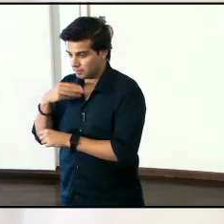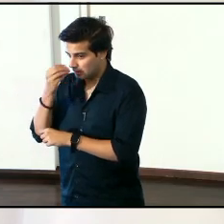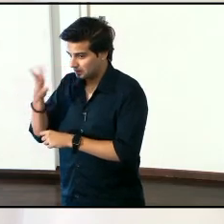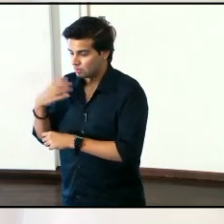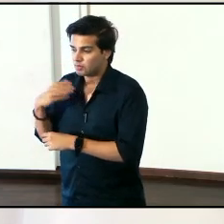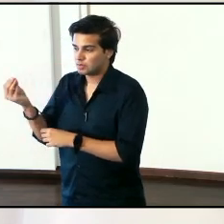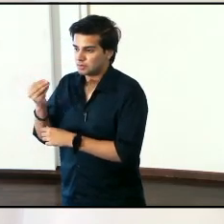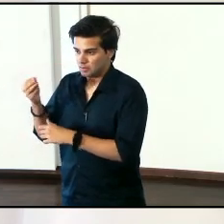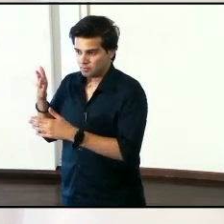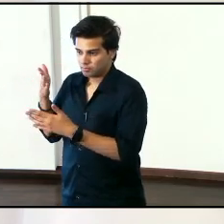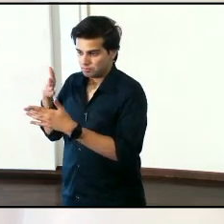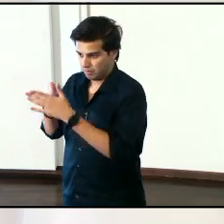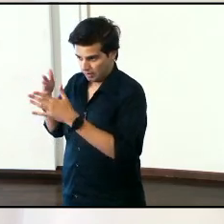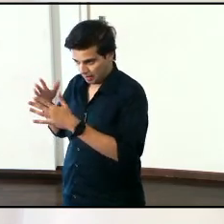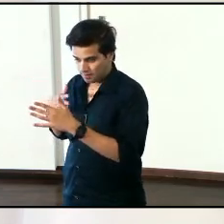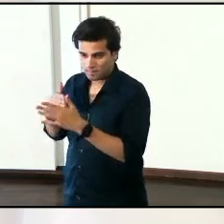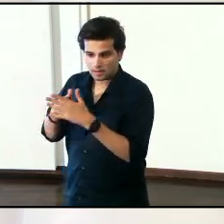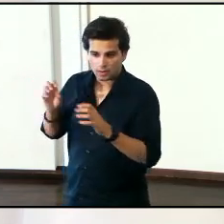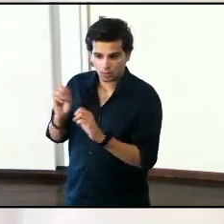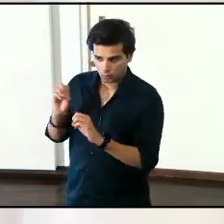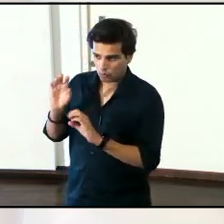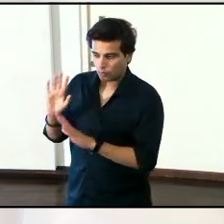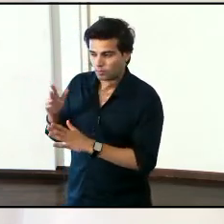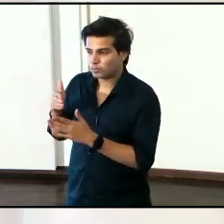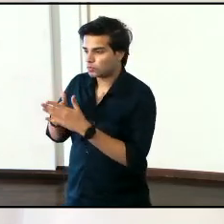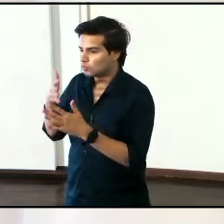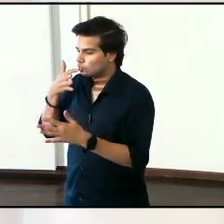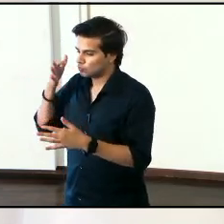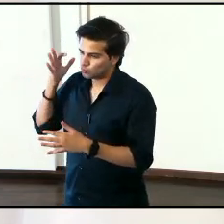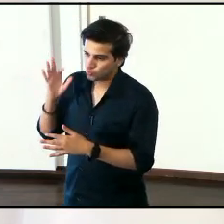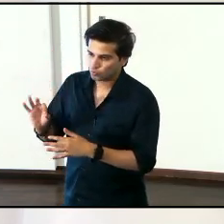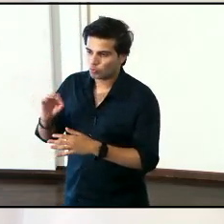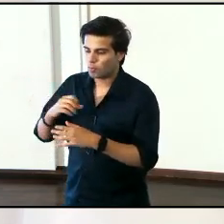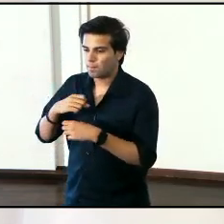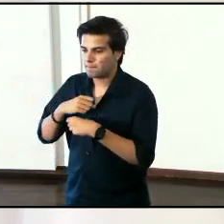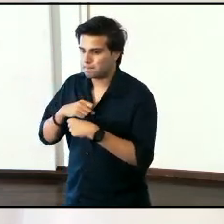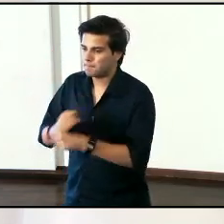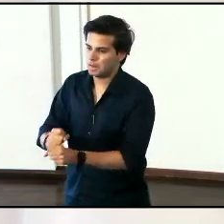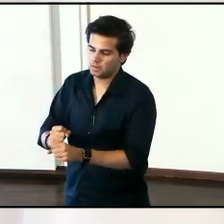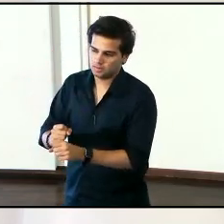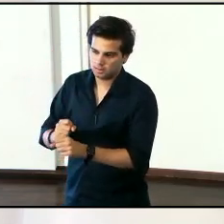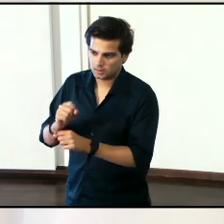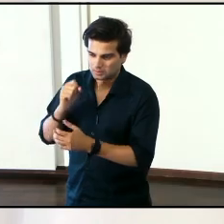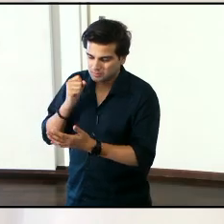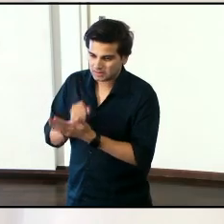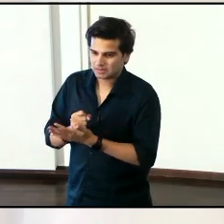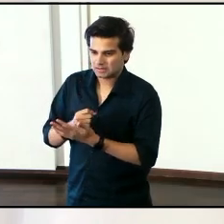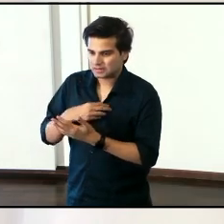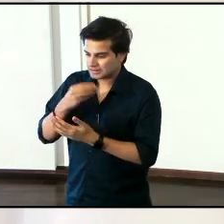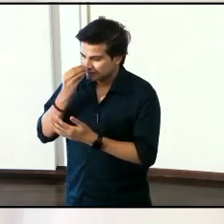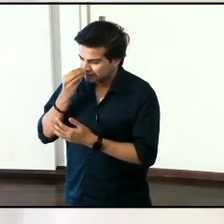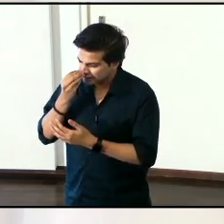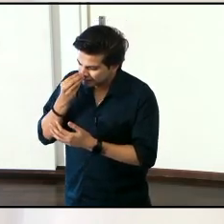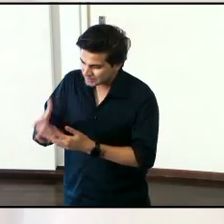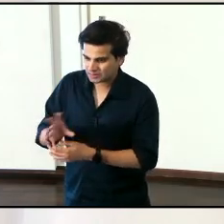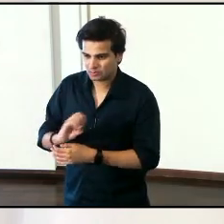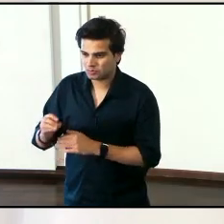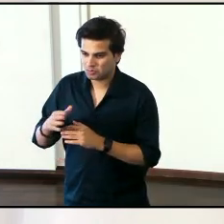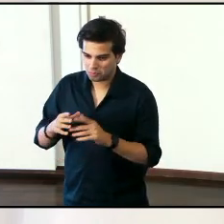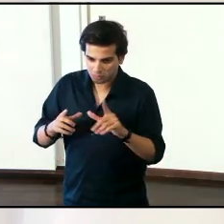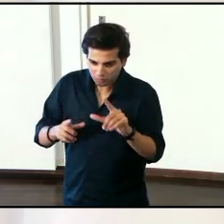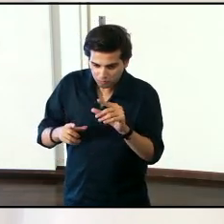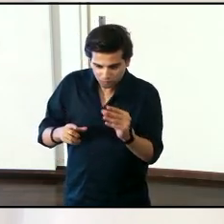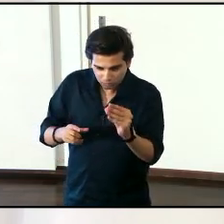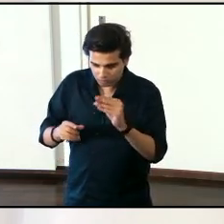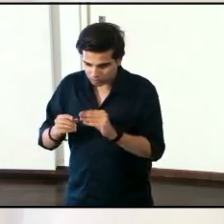archive anything know, it's extremely difficult. You have to piece all kinds of bits and pieces